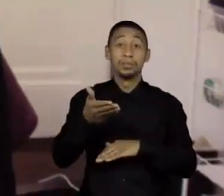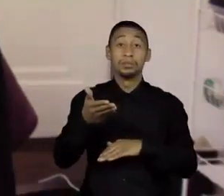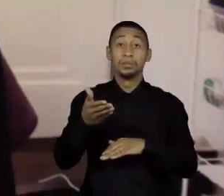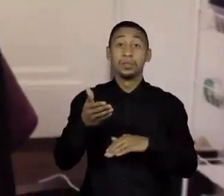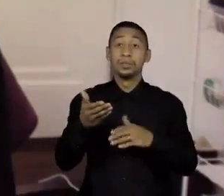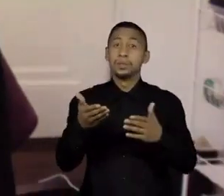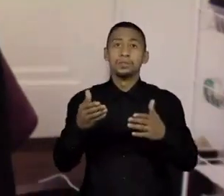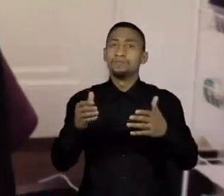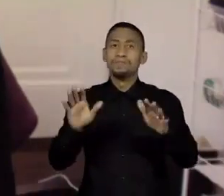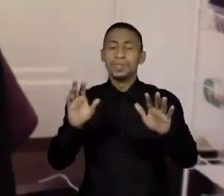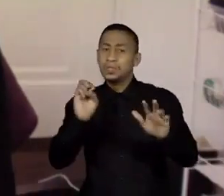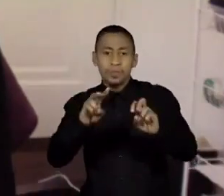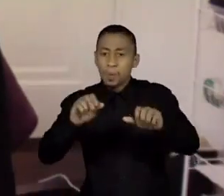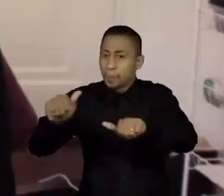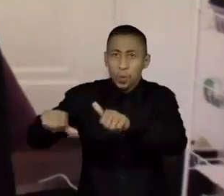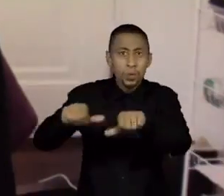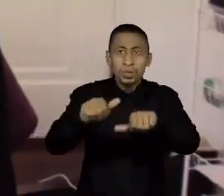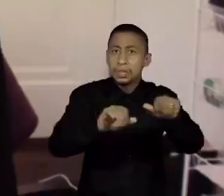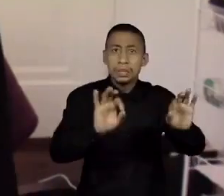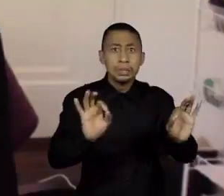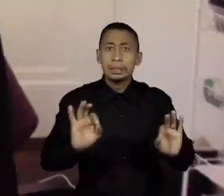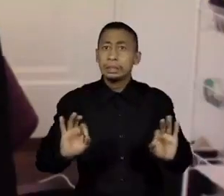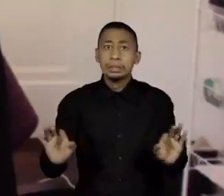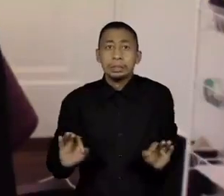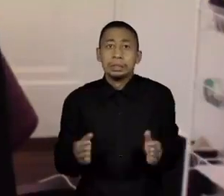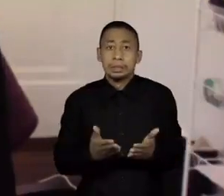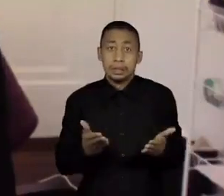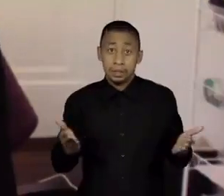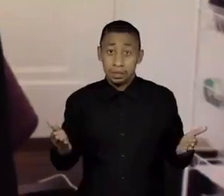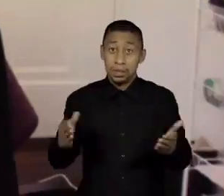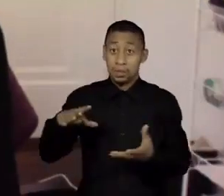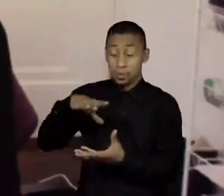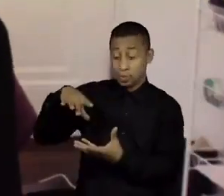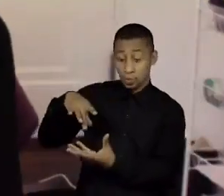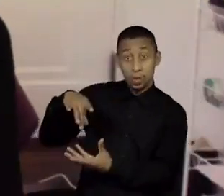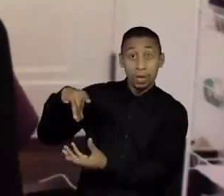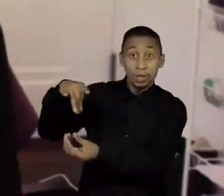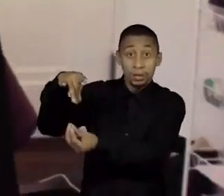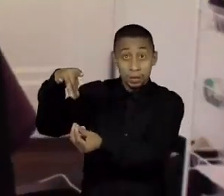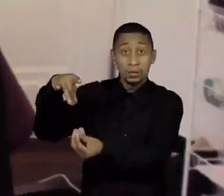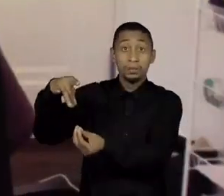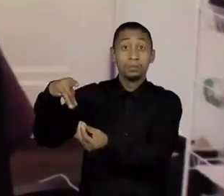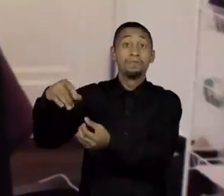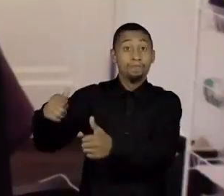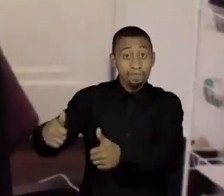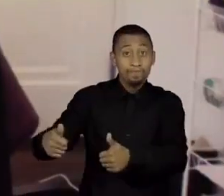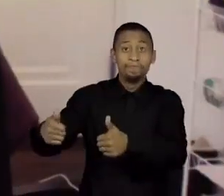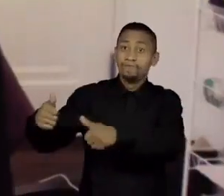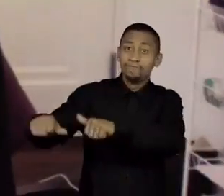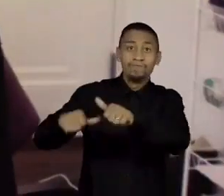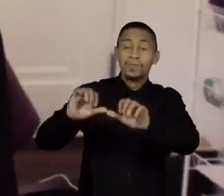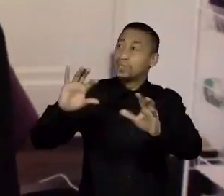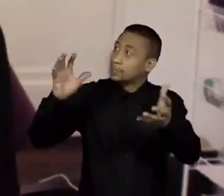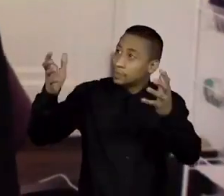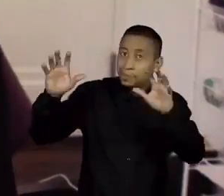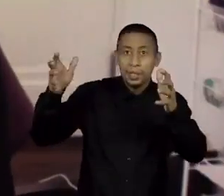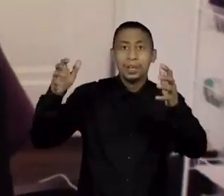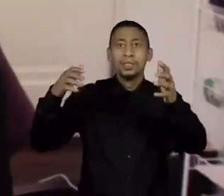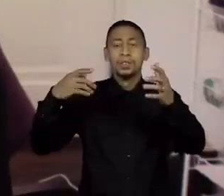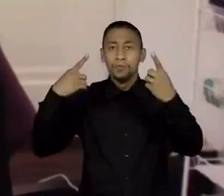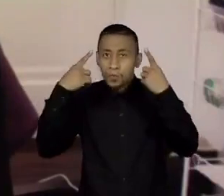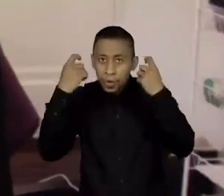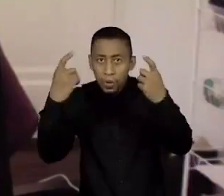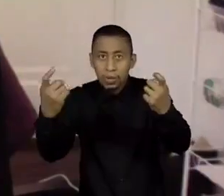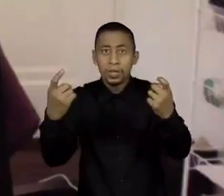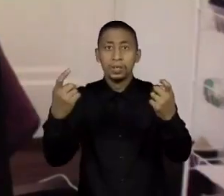in making the change that we know we seek, whether on climate change, whether on criminal violence in our cities, which I know we have